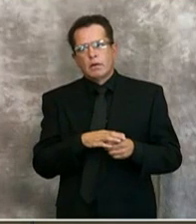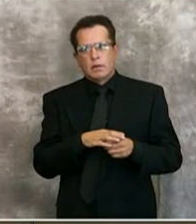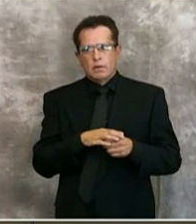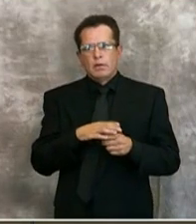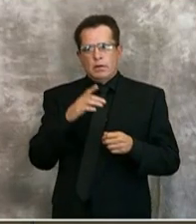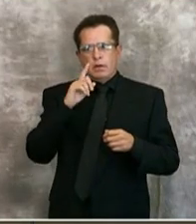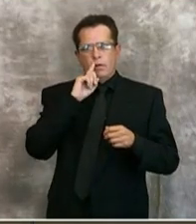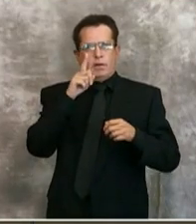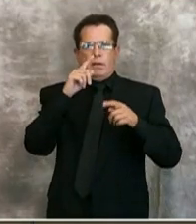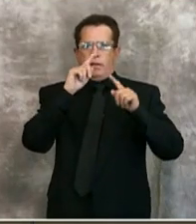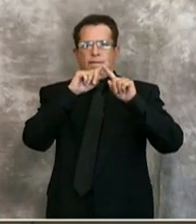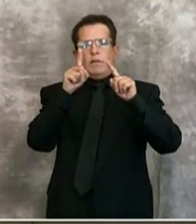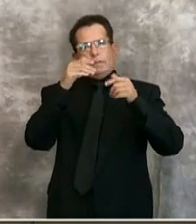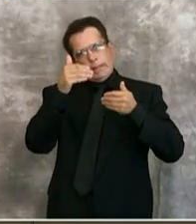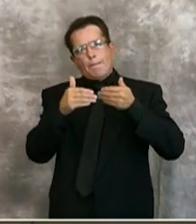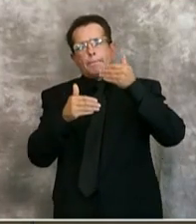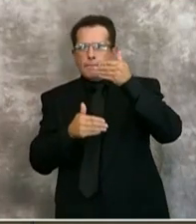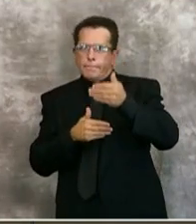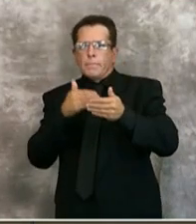process that's going on here.